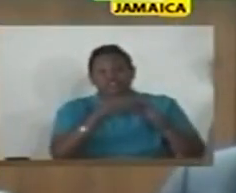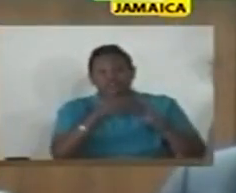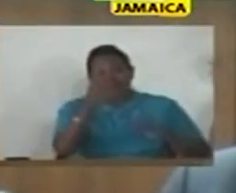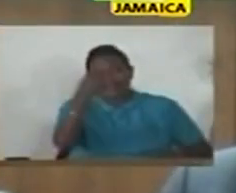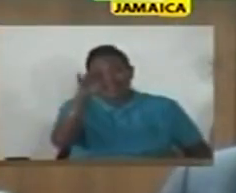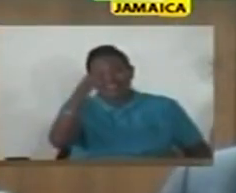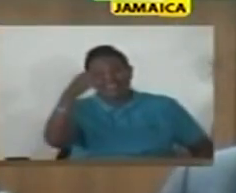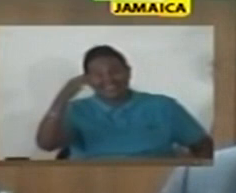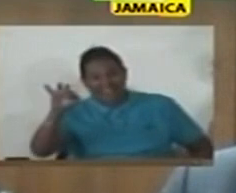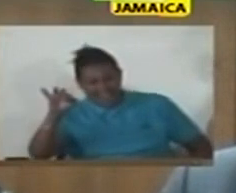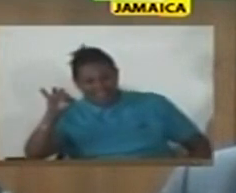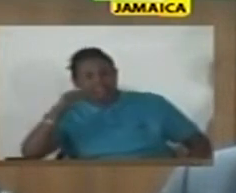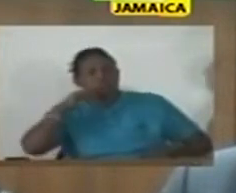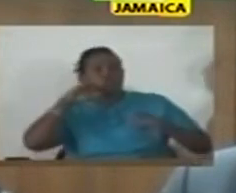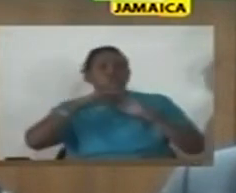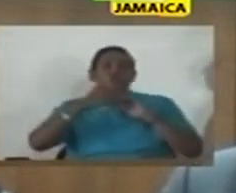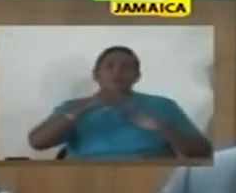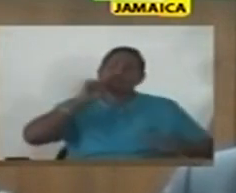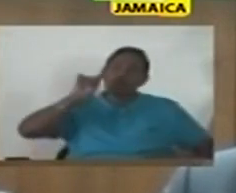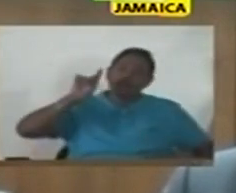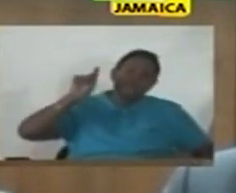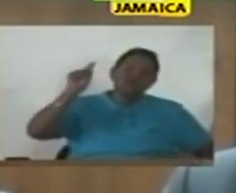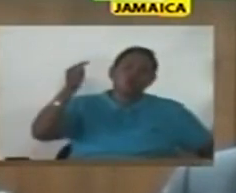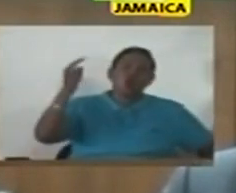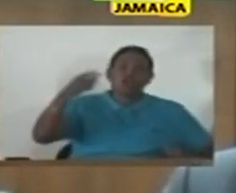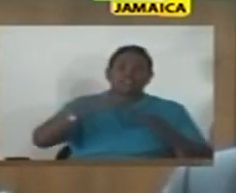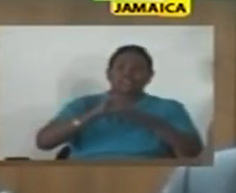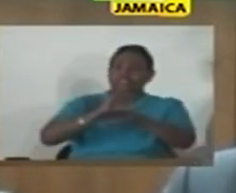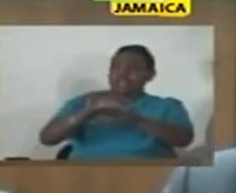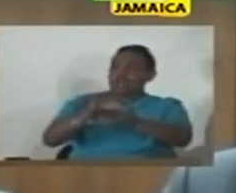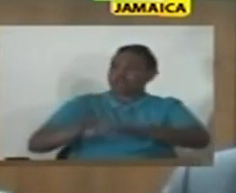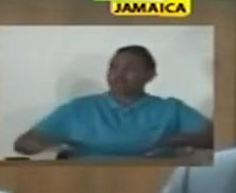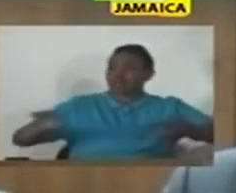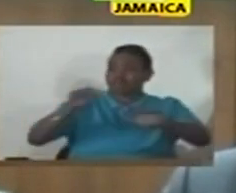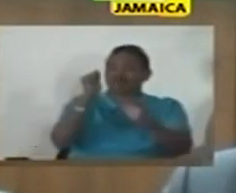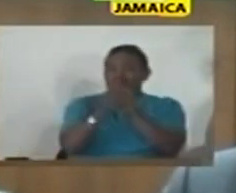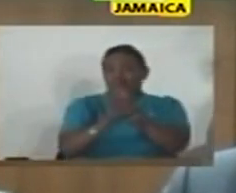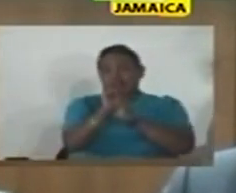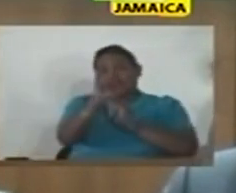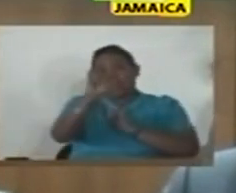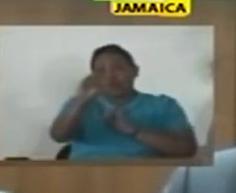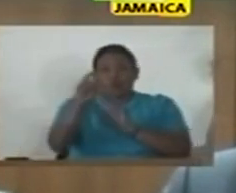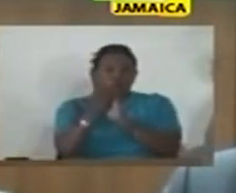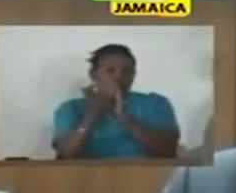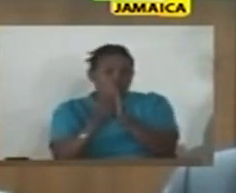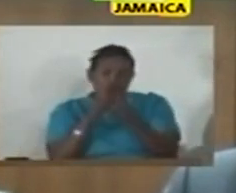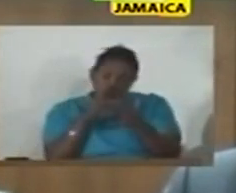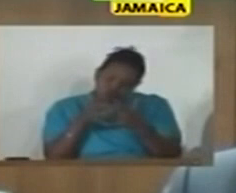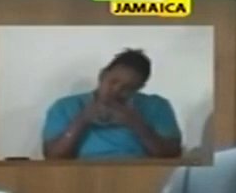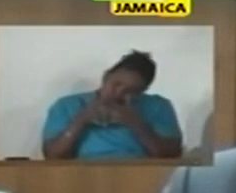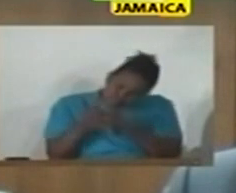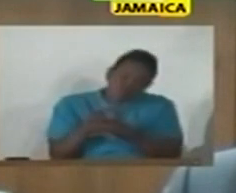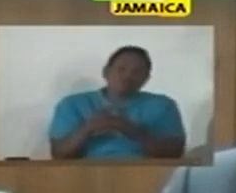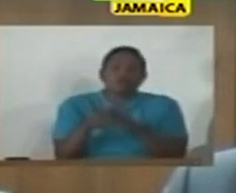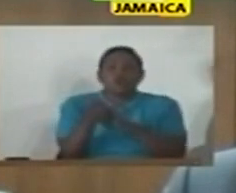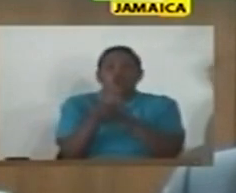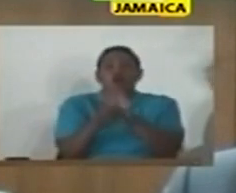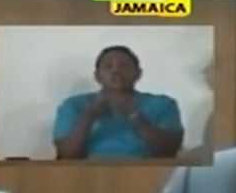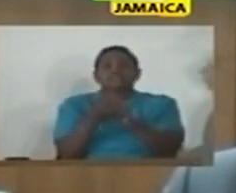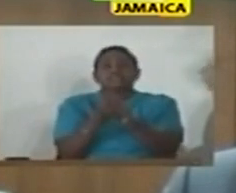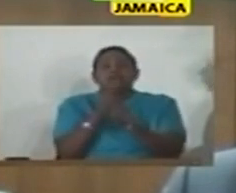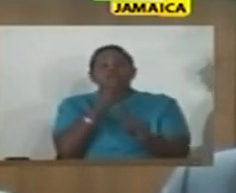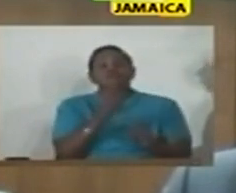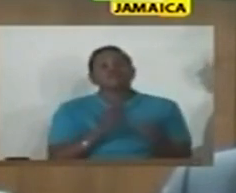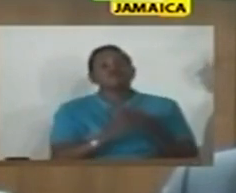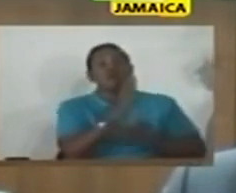1919. Jamaica was the first in the region to pass such legislation that entrenched in law the hard-won rights